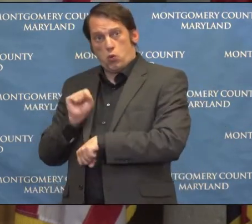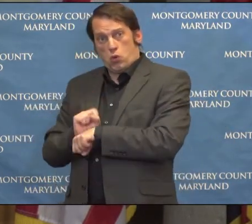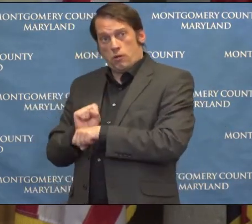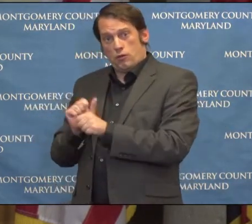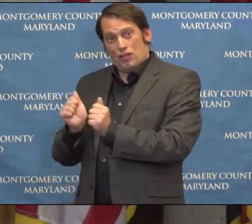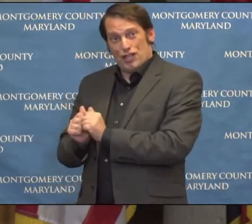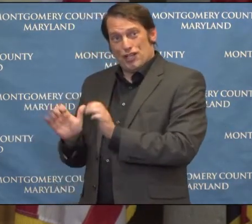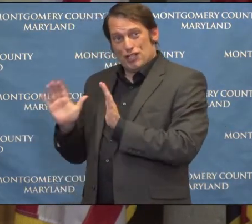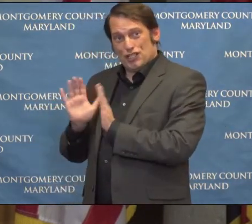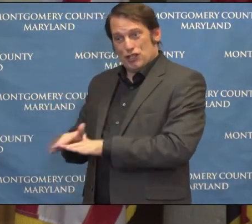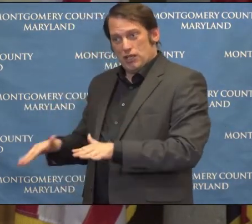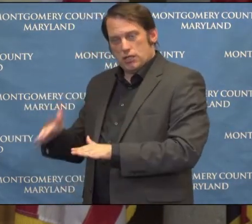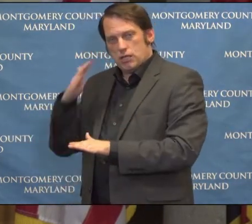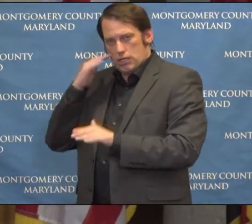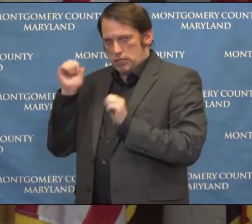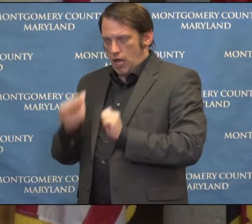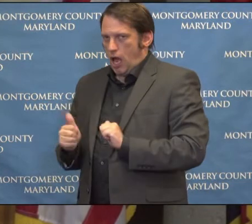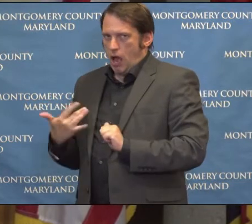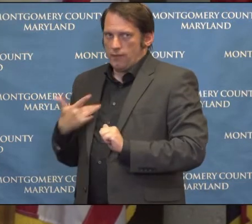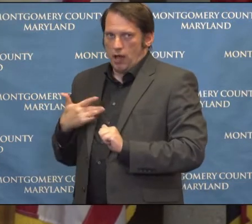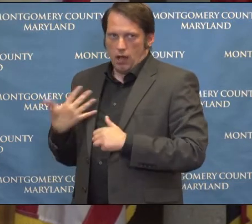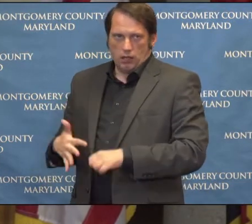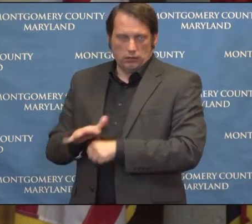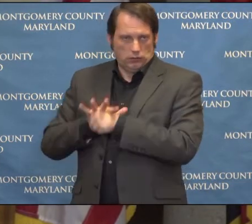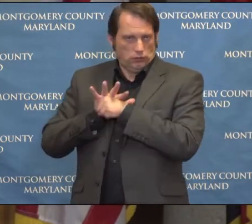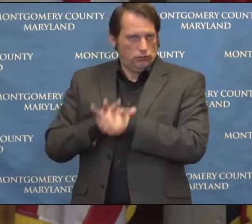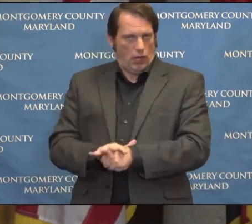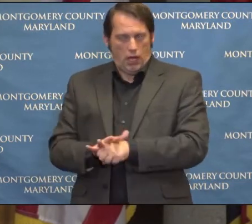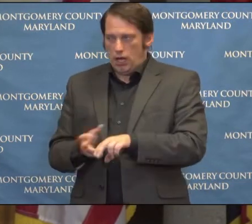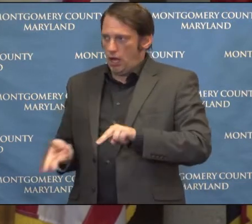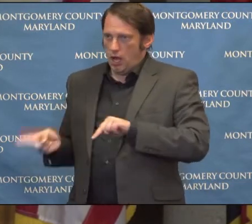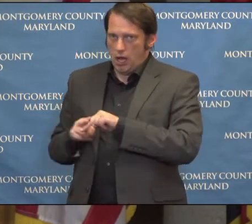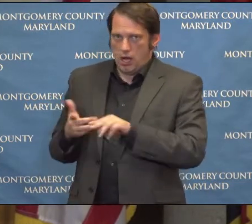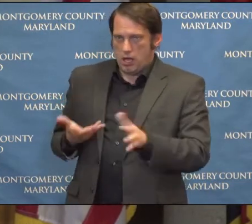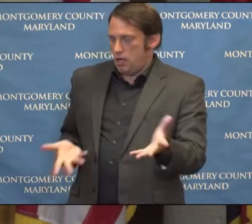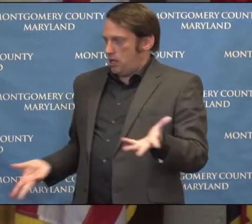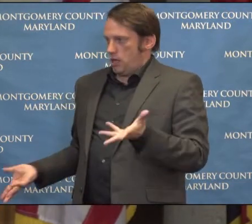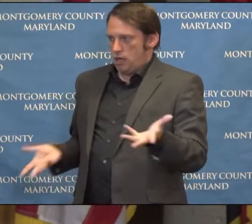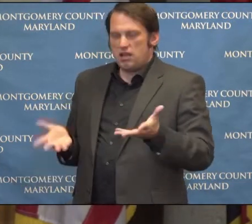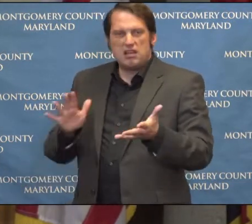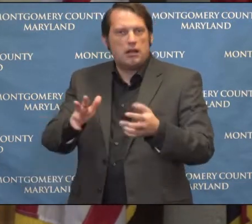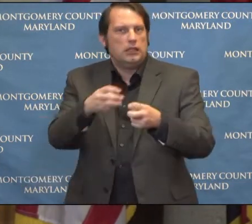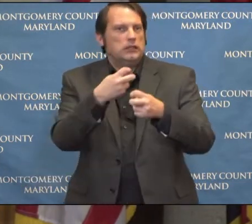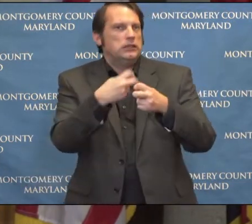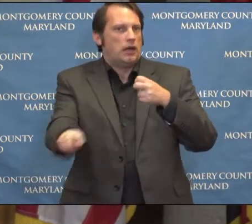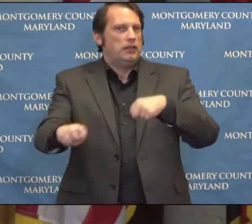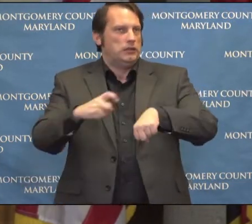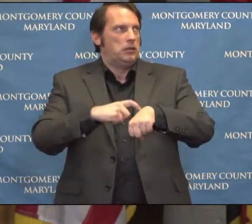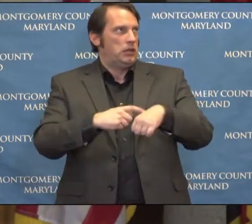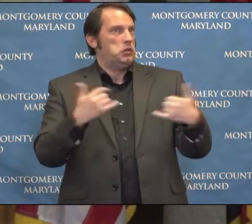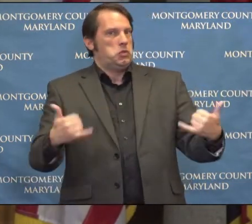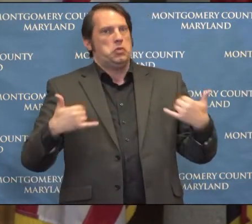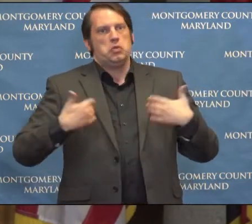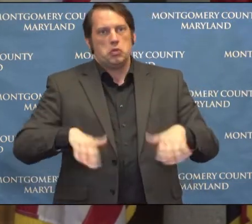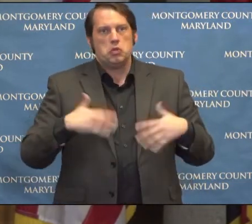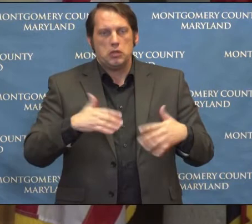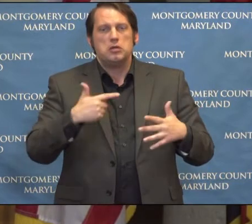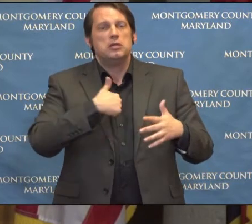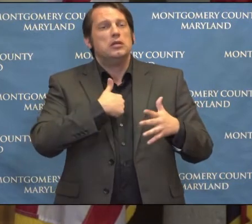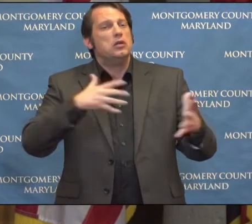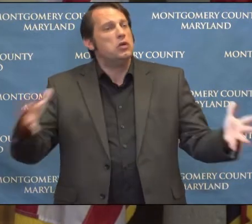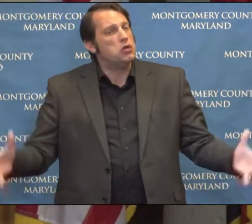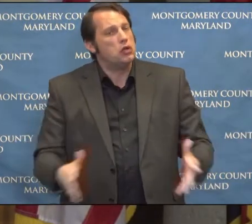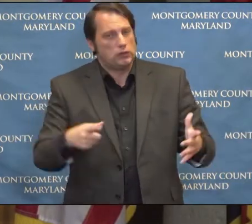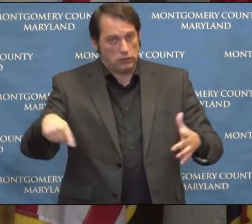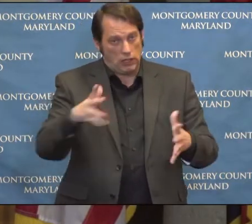difficult time. So I just really encourage everyone to stop, take a deep breath. We try to follow up when we